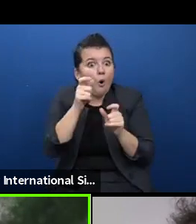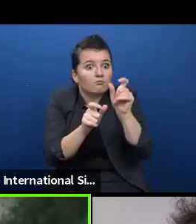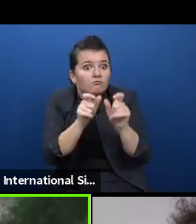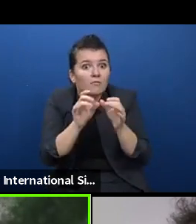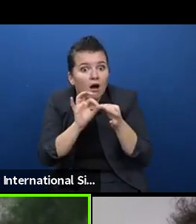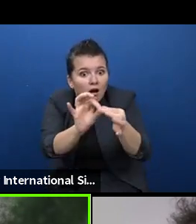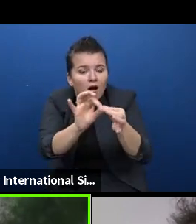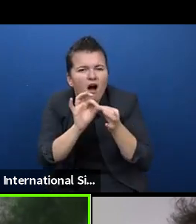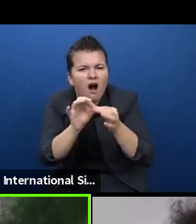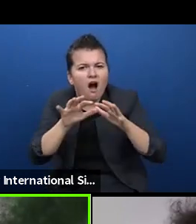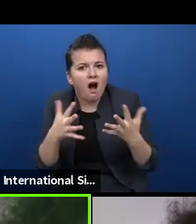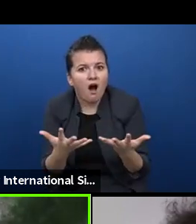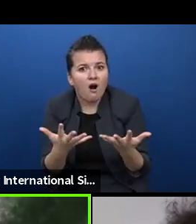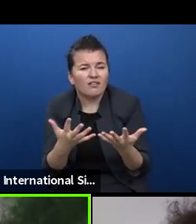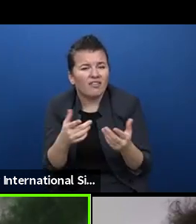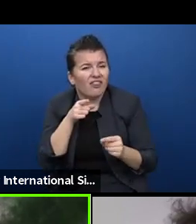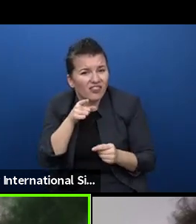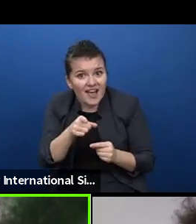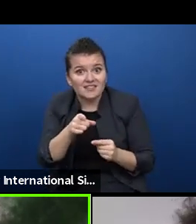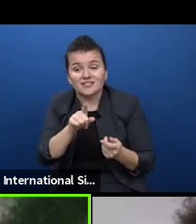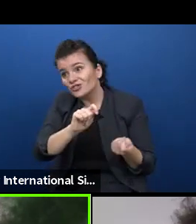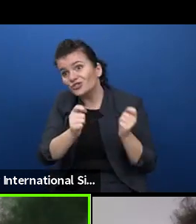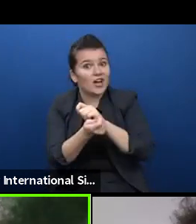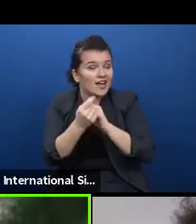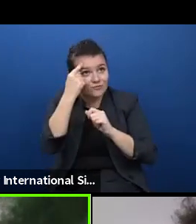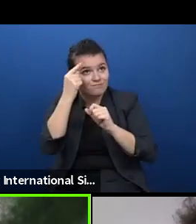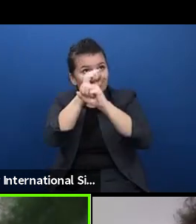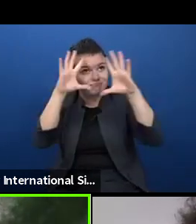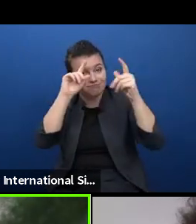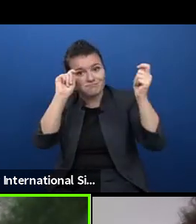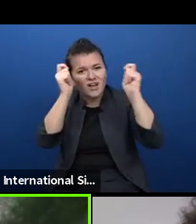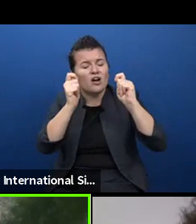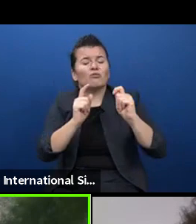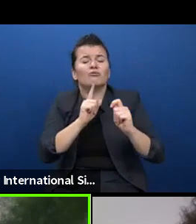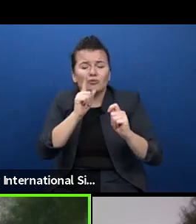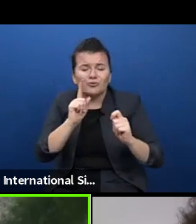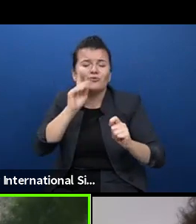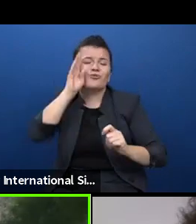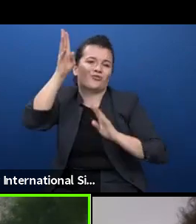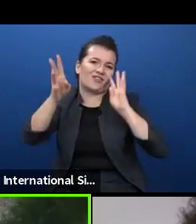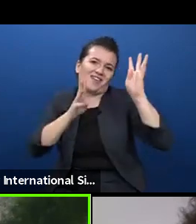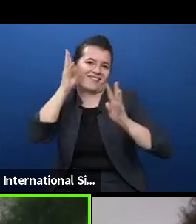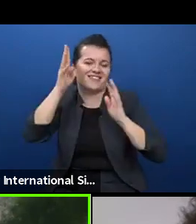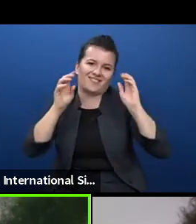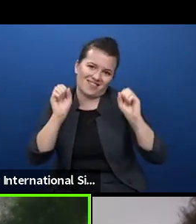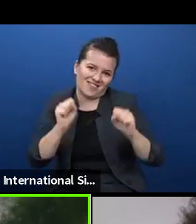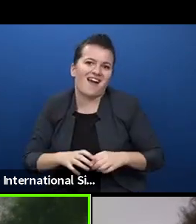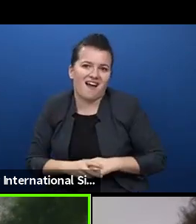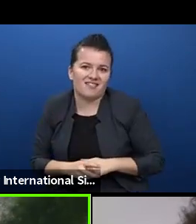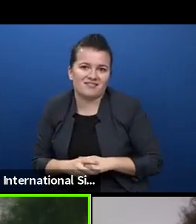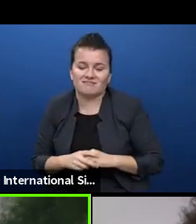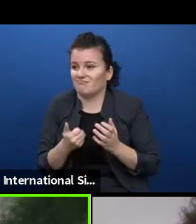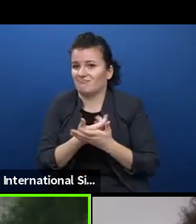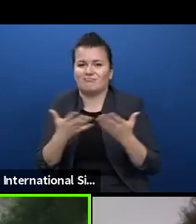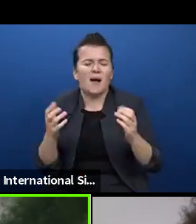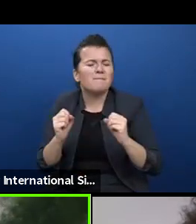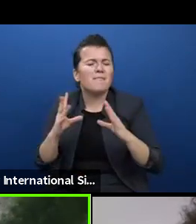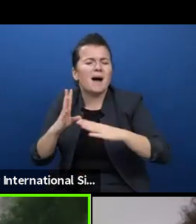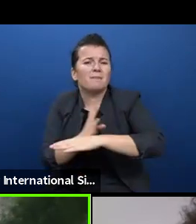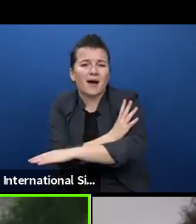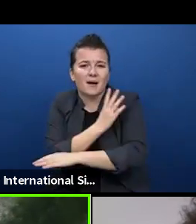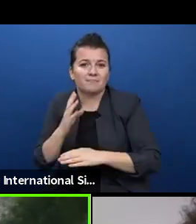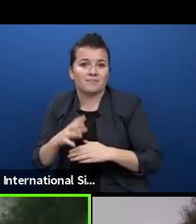exciting creative challenge that any of us could ever have. So the short answer is what